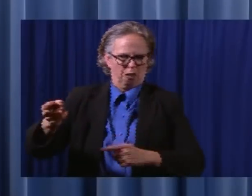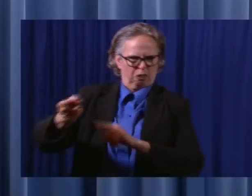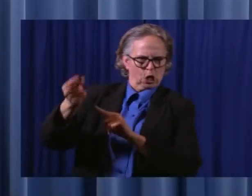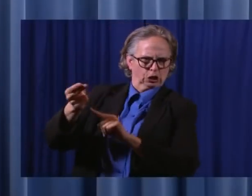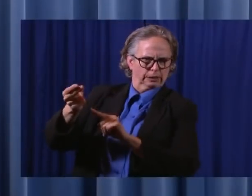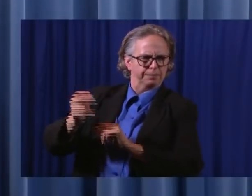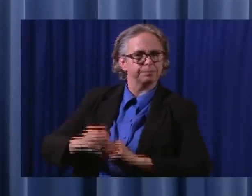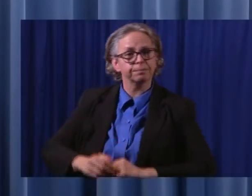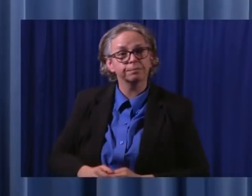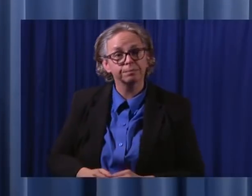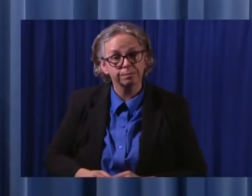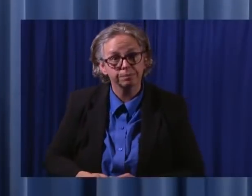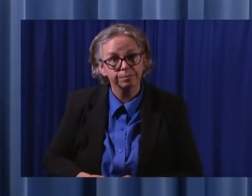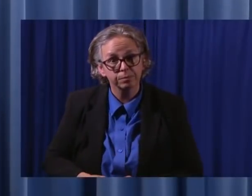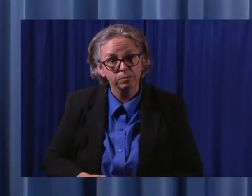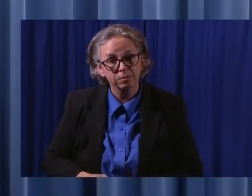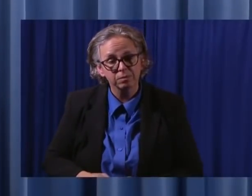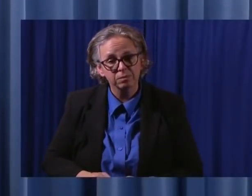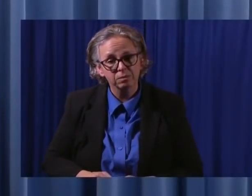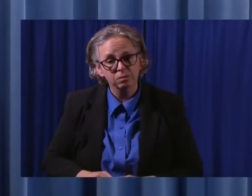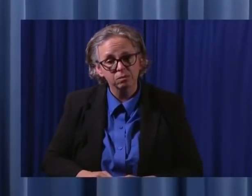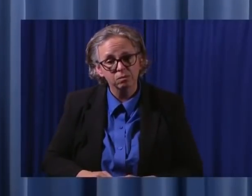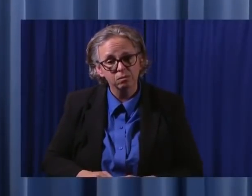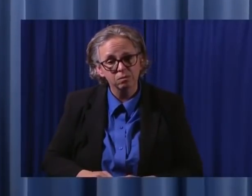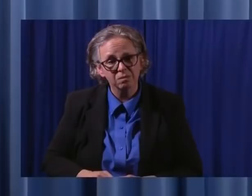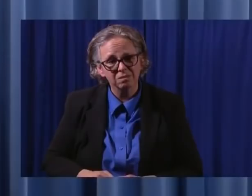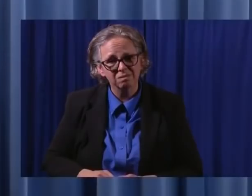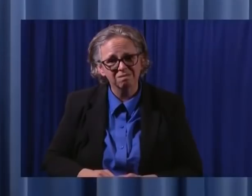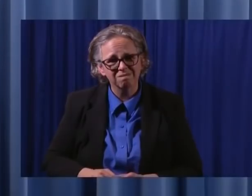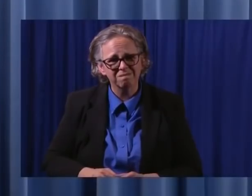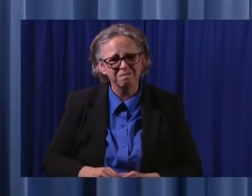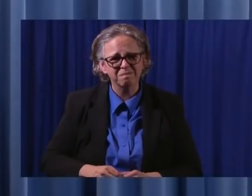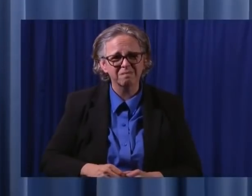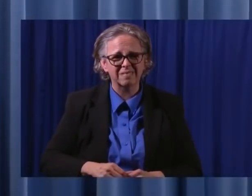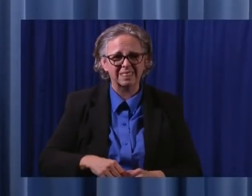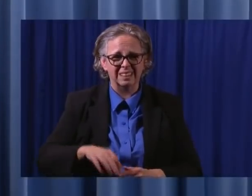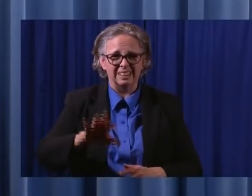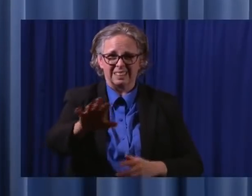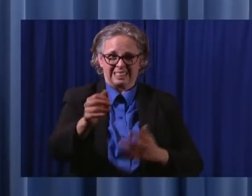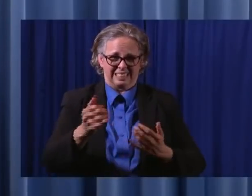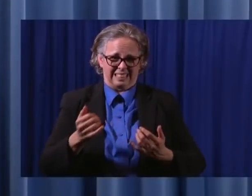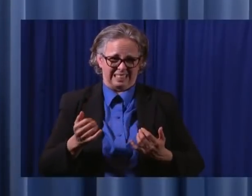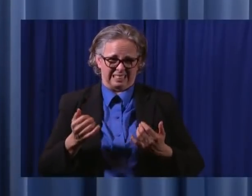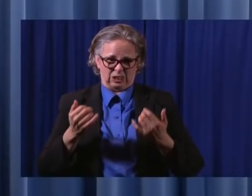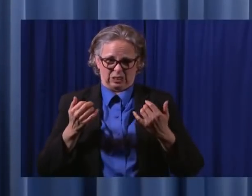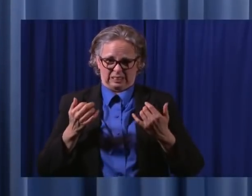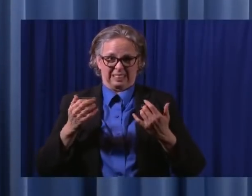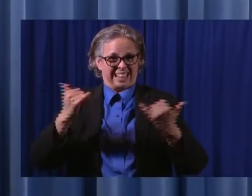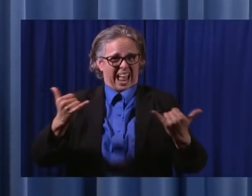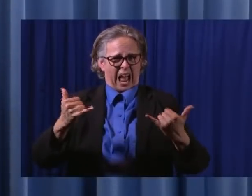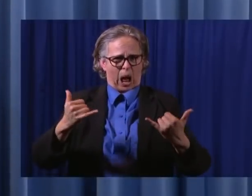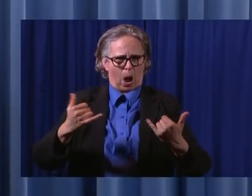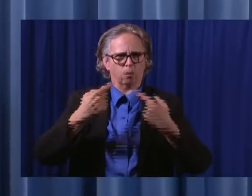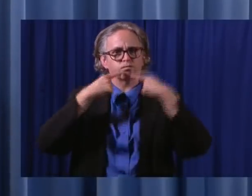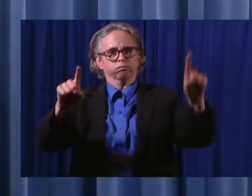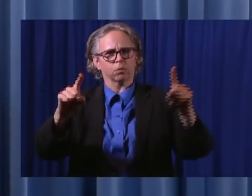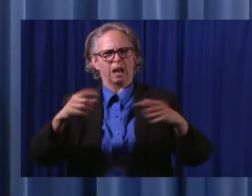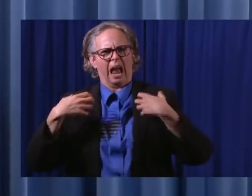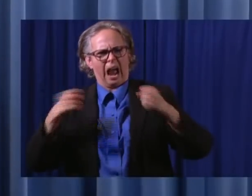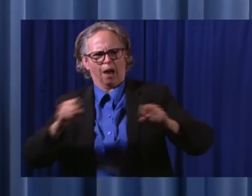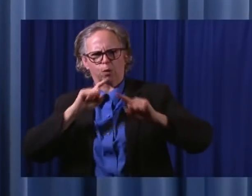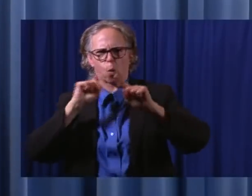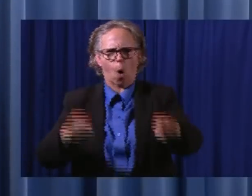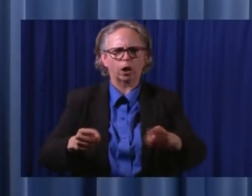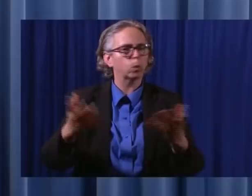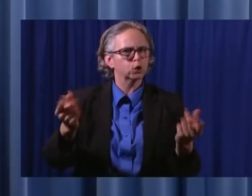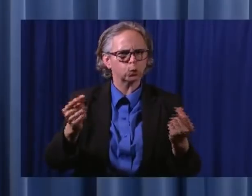our administration will be extending existing health orders through the week as we finalize these vital plans. So no one should